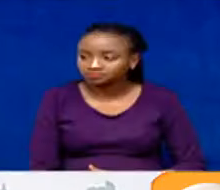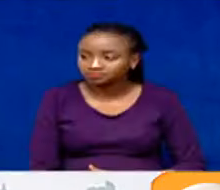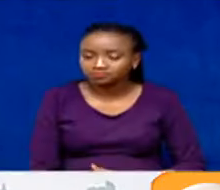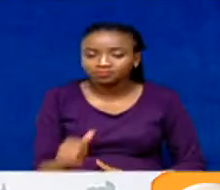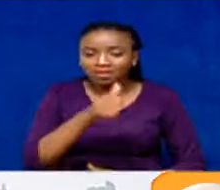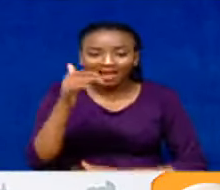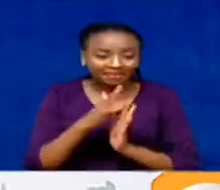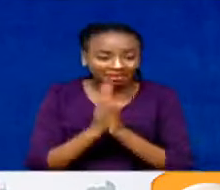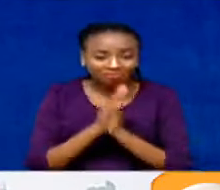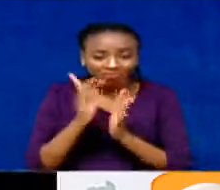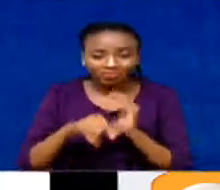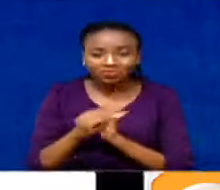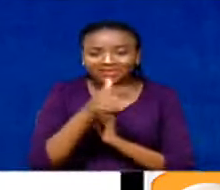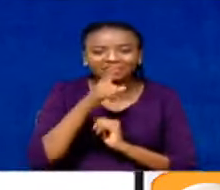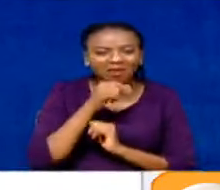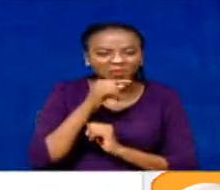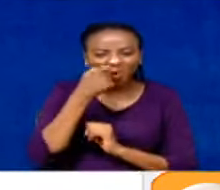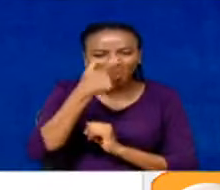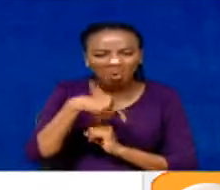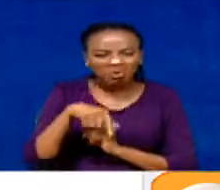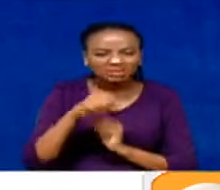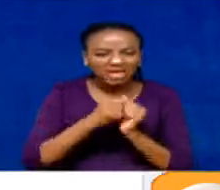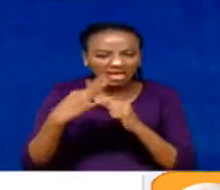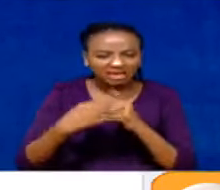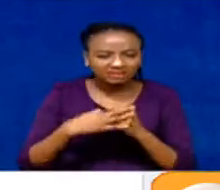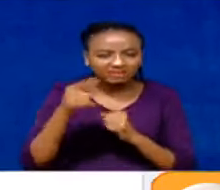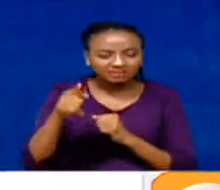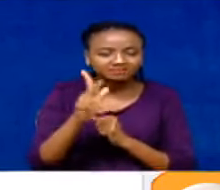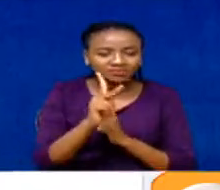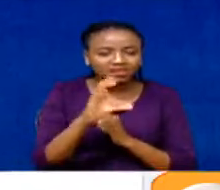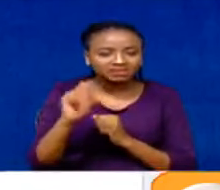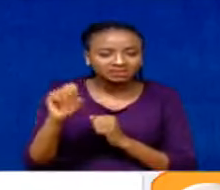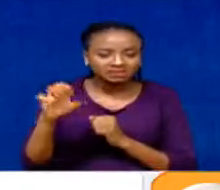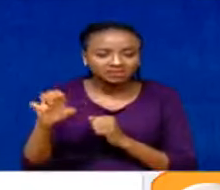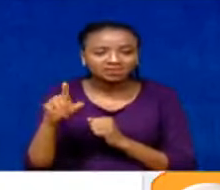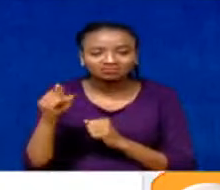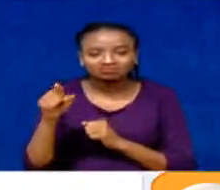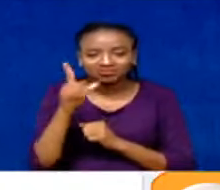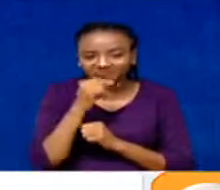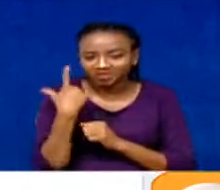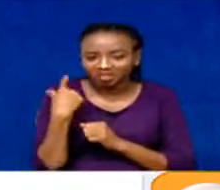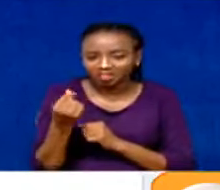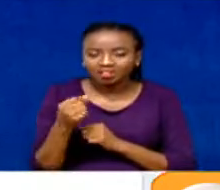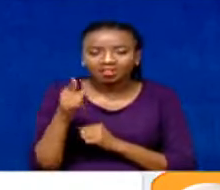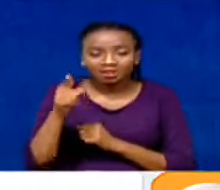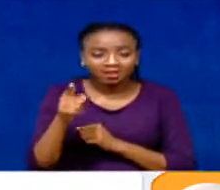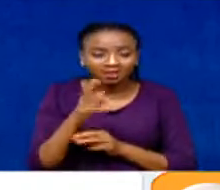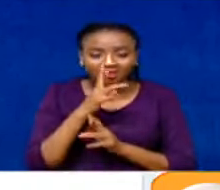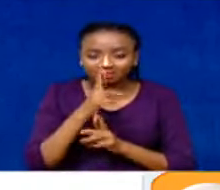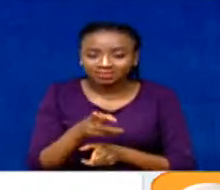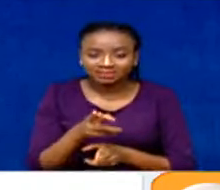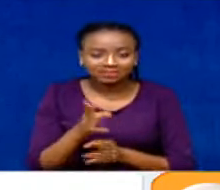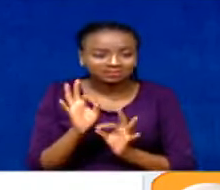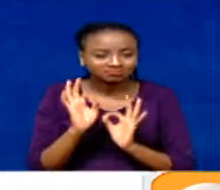to a story of resilience despite setbacks. Anthony Muhoro, an 18-year-old KCSC candidate, stood out in